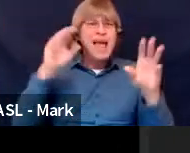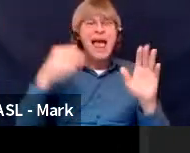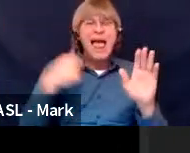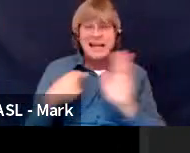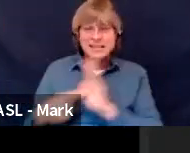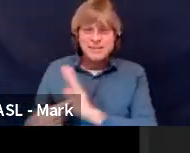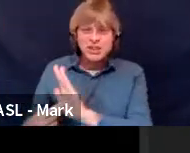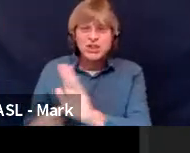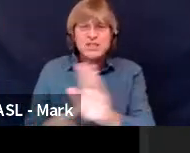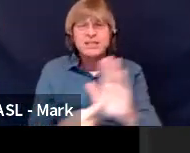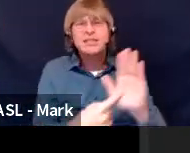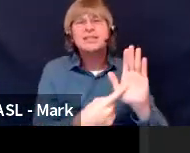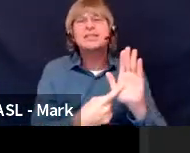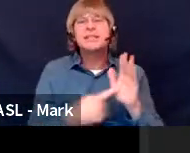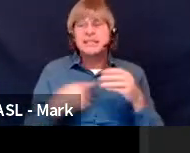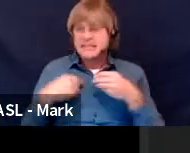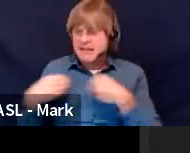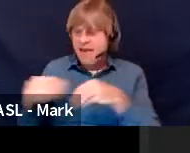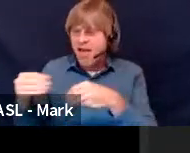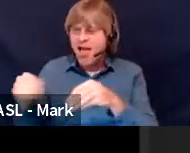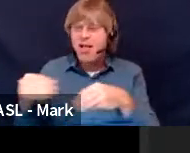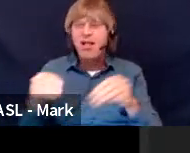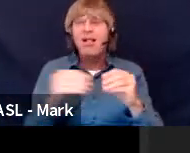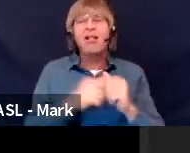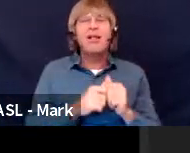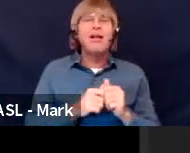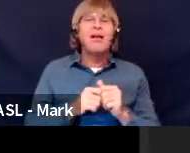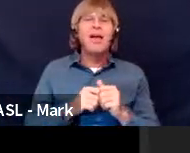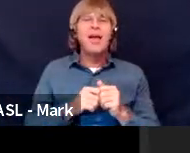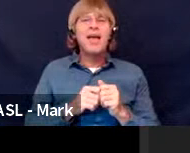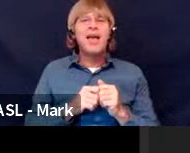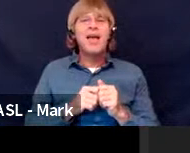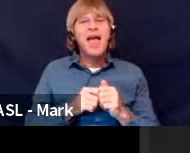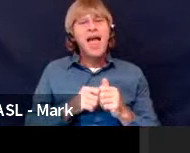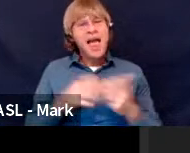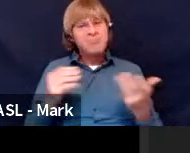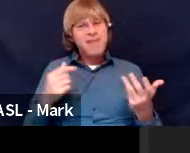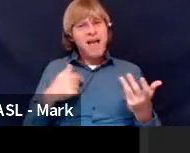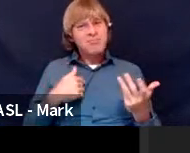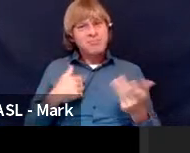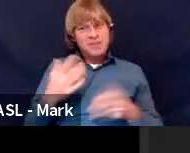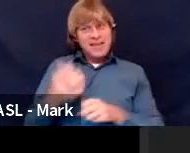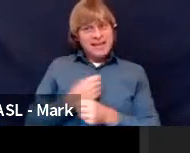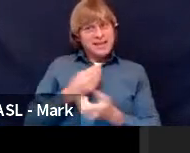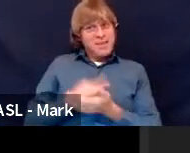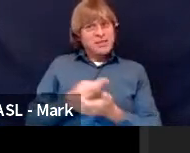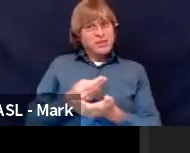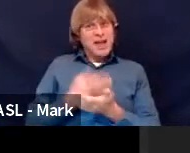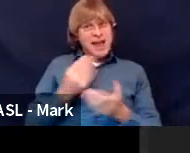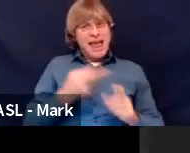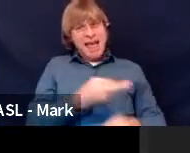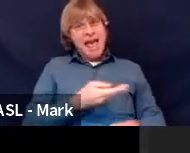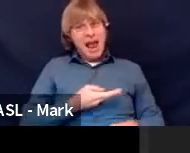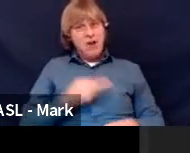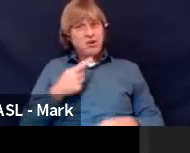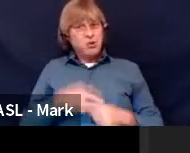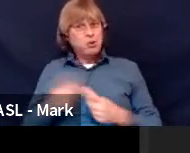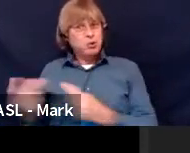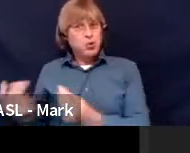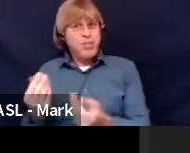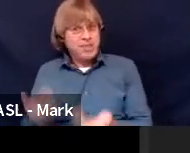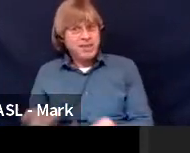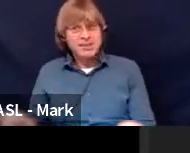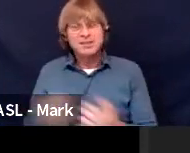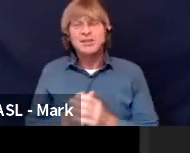exhibitions, selling work, and, I'm getting commissioned for things. And